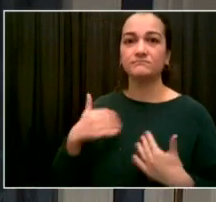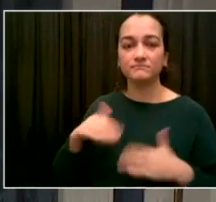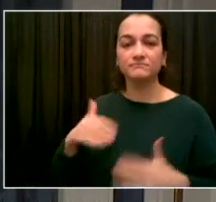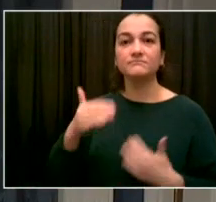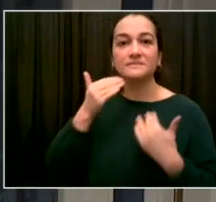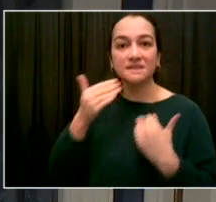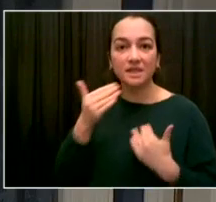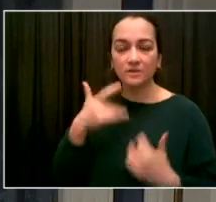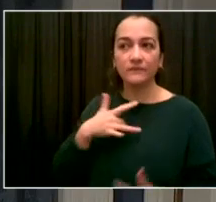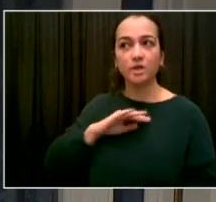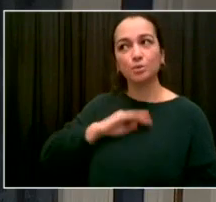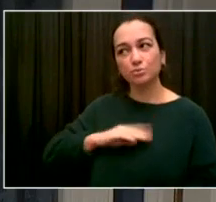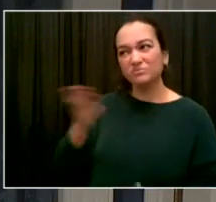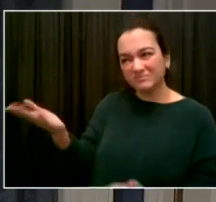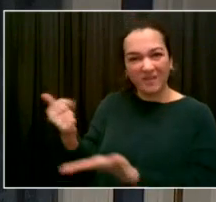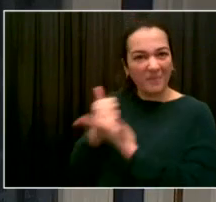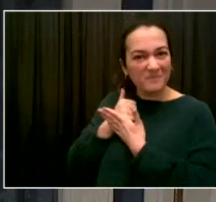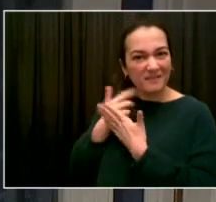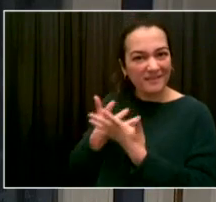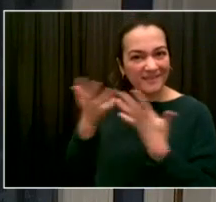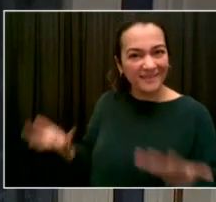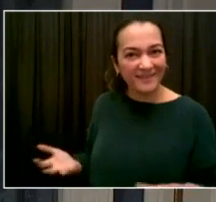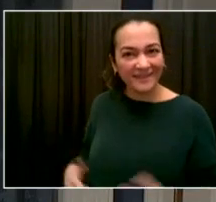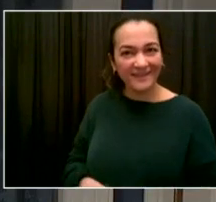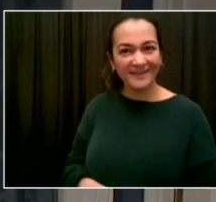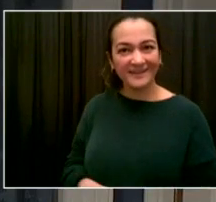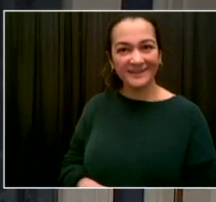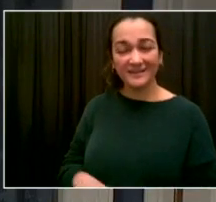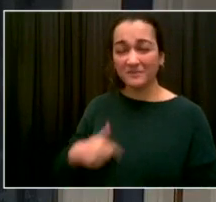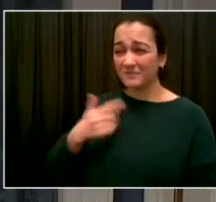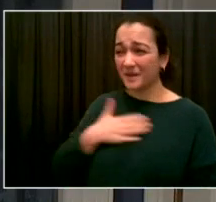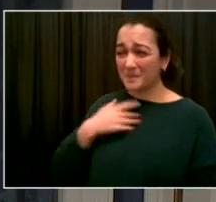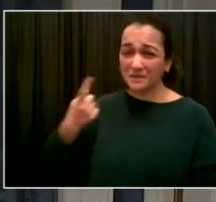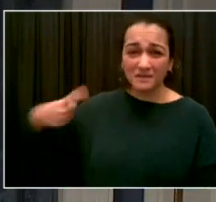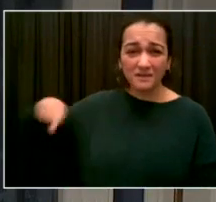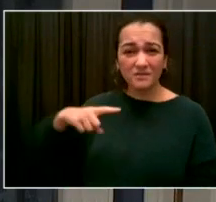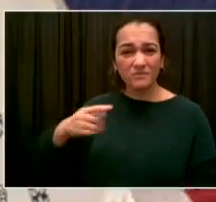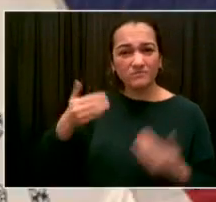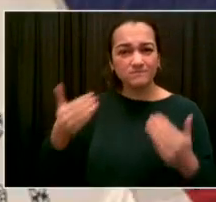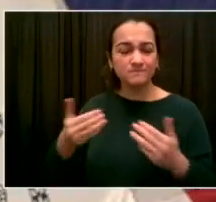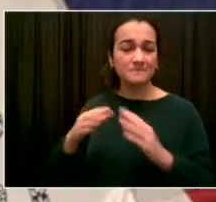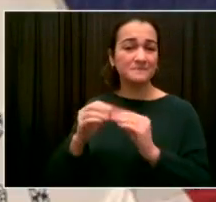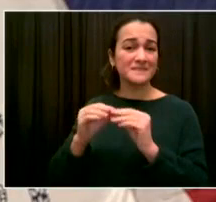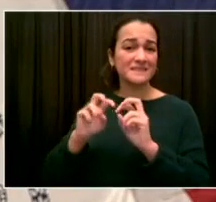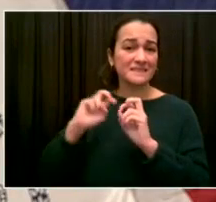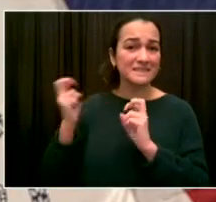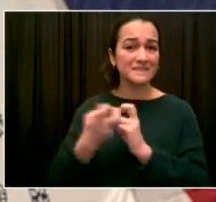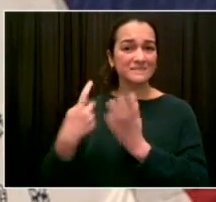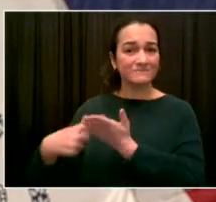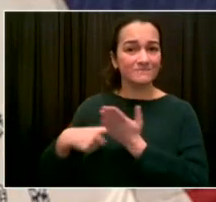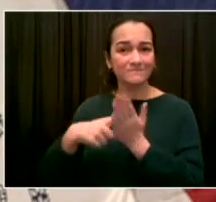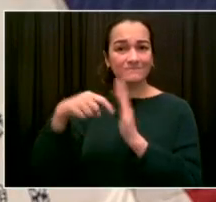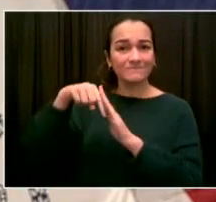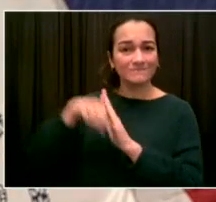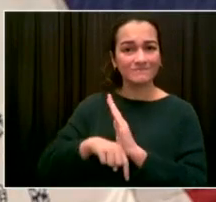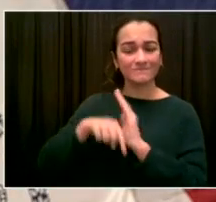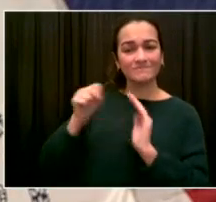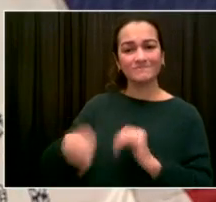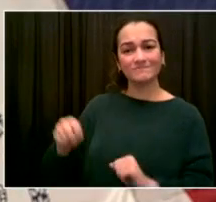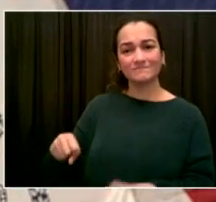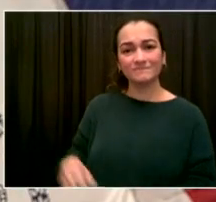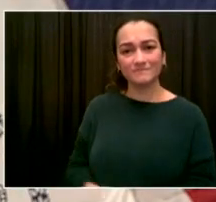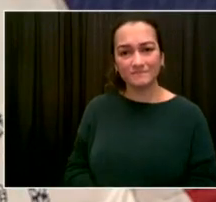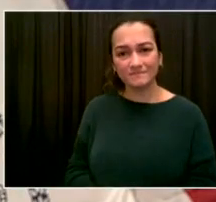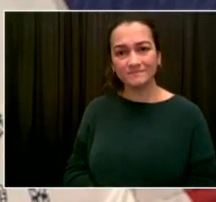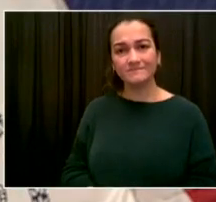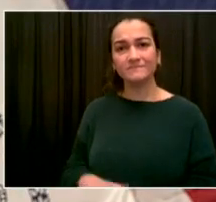watched with incredible admiration. You have quite a flock there, Senator. Yes, I do. And yet you keep a warm and personal